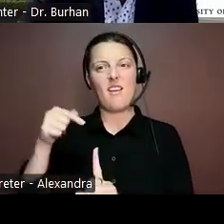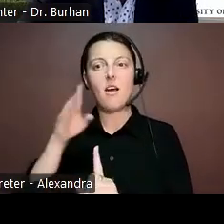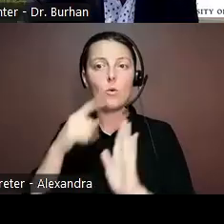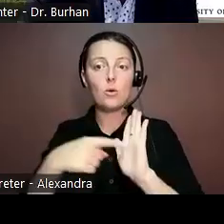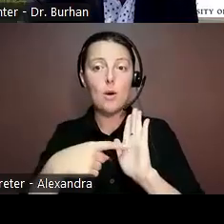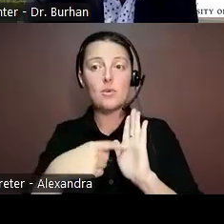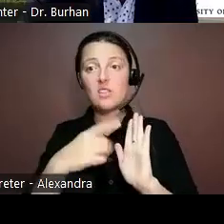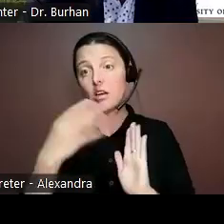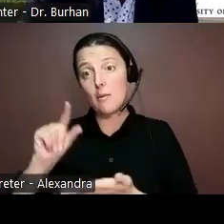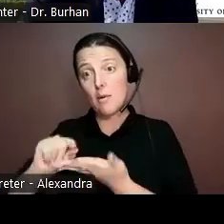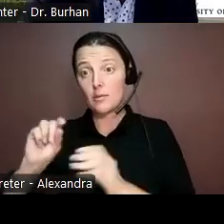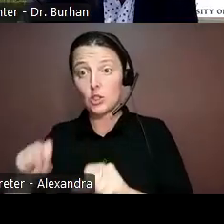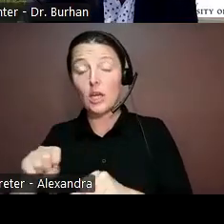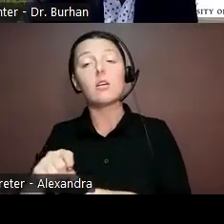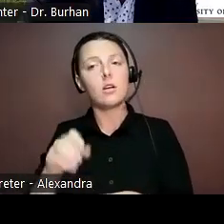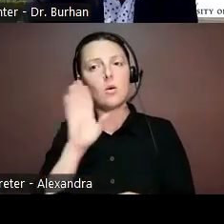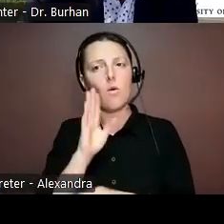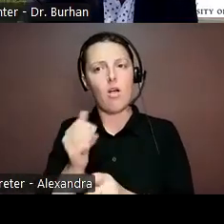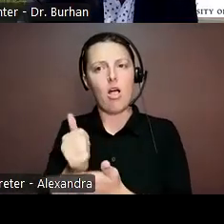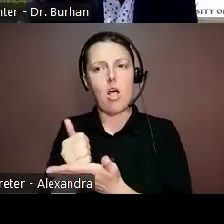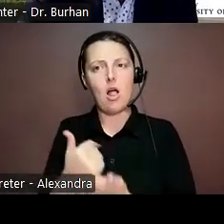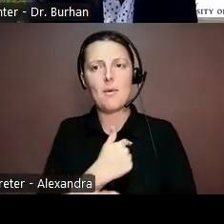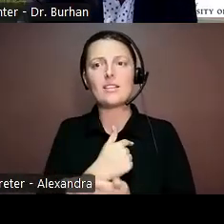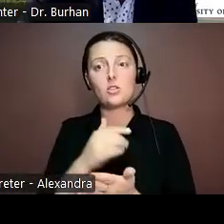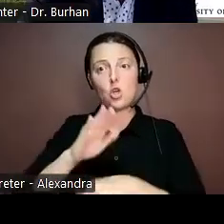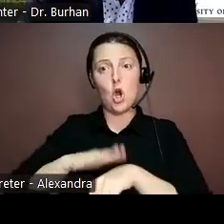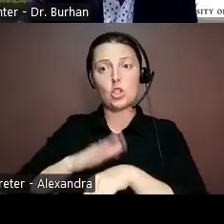cautious about using antidepressants when there is a